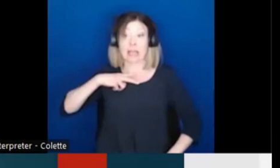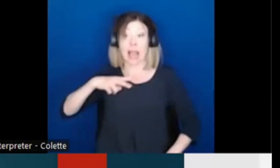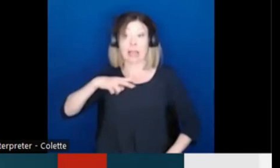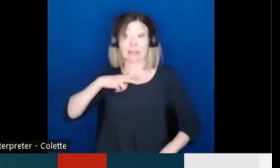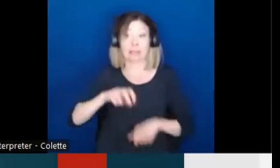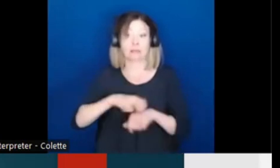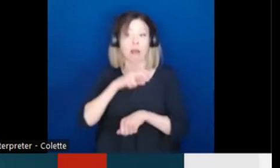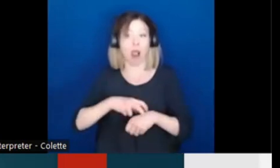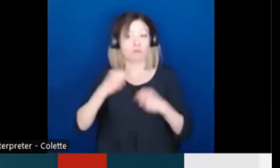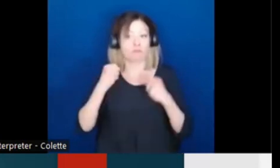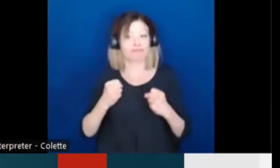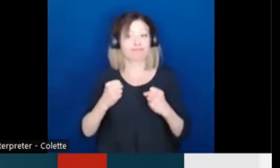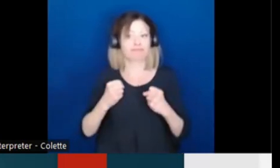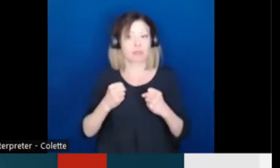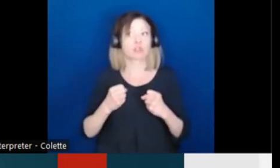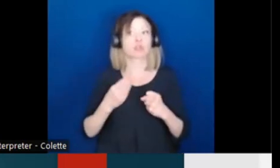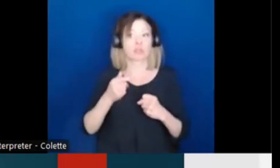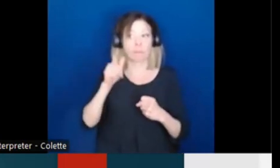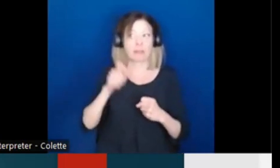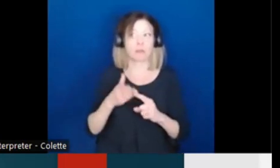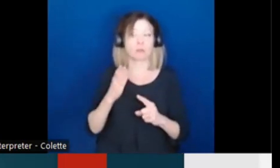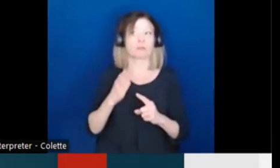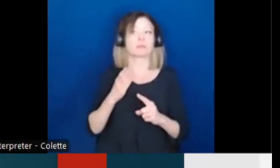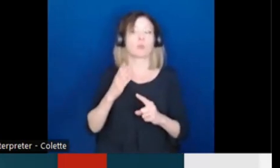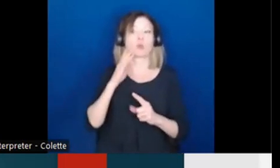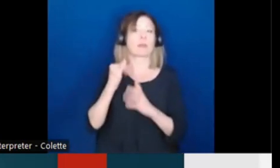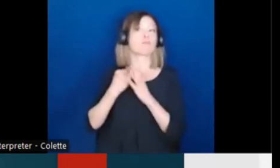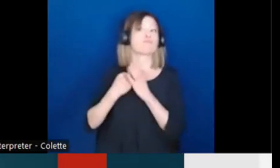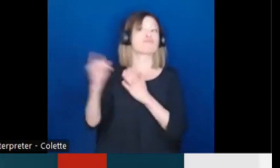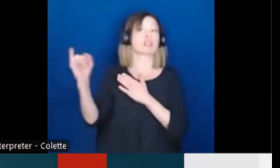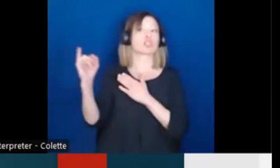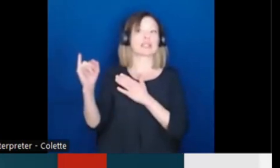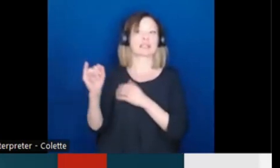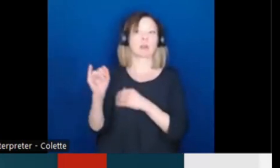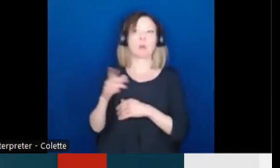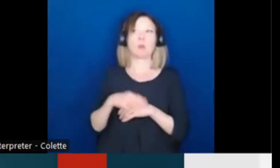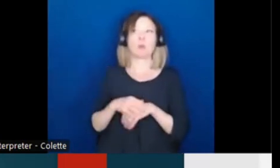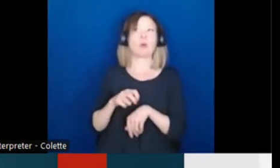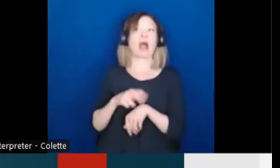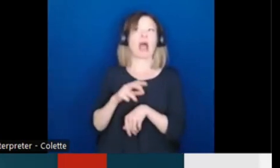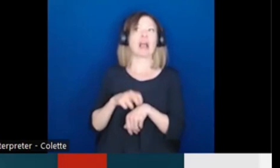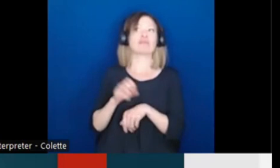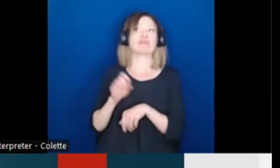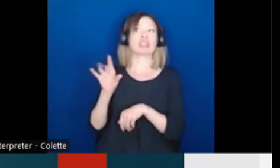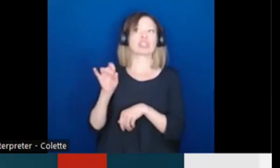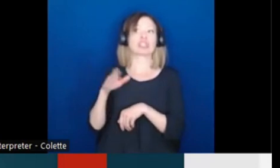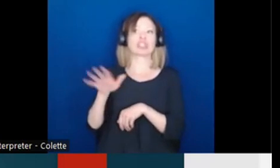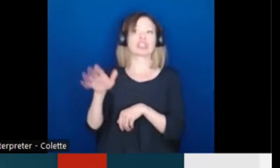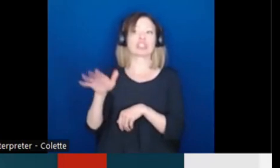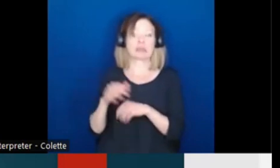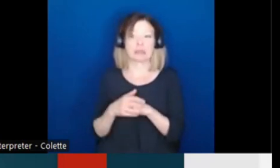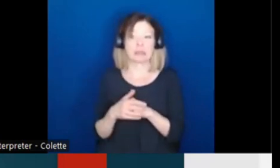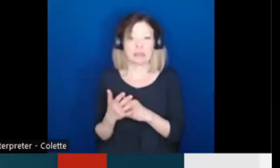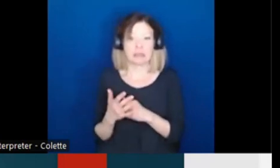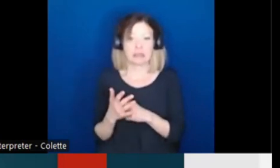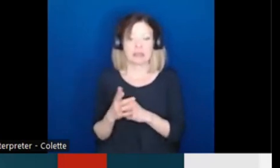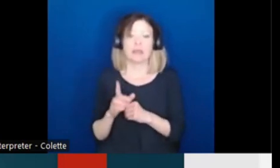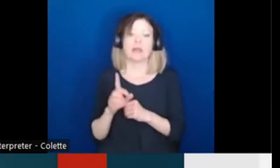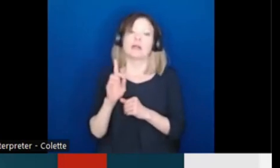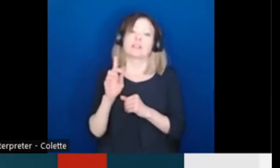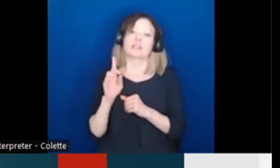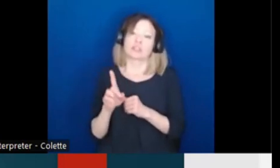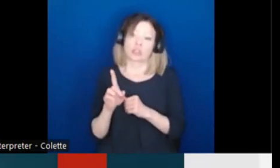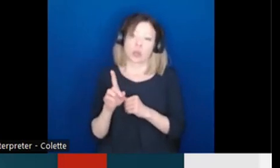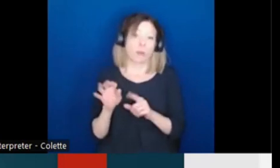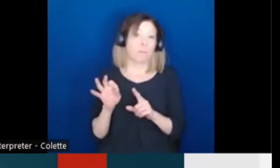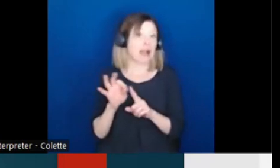bit. Some people would have been quite prejudiced about his Irishness. So he didn't have an easy time of it, I